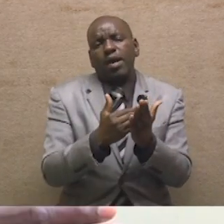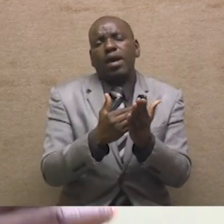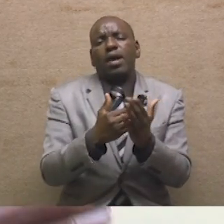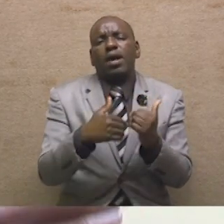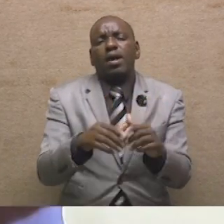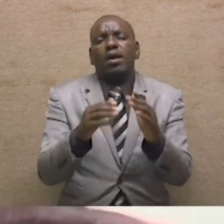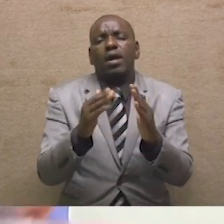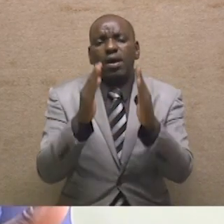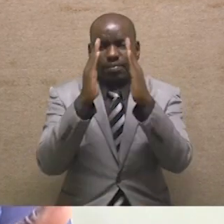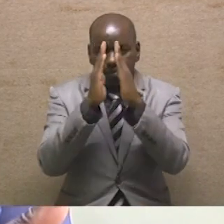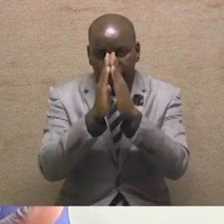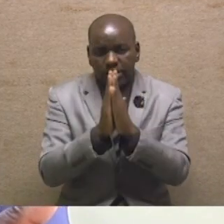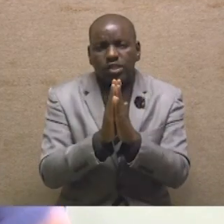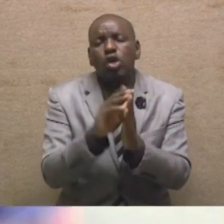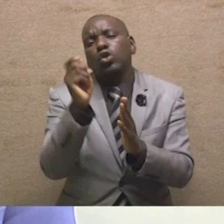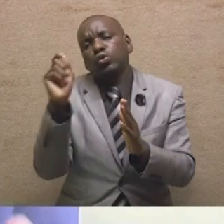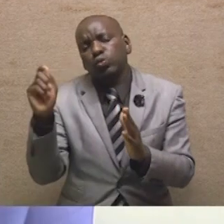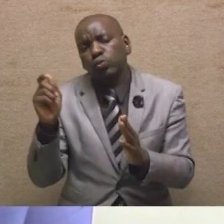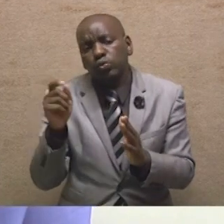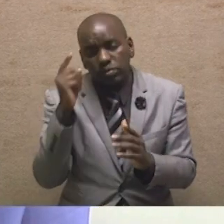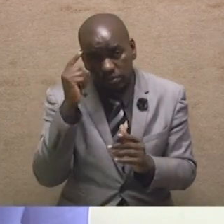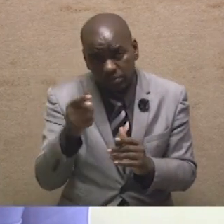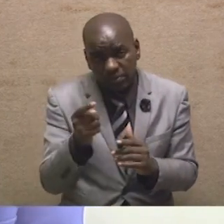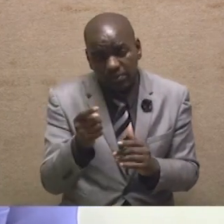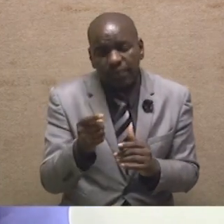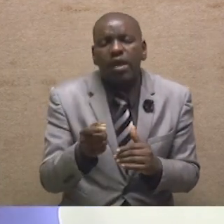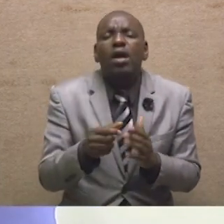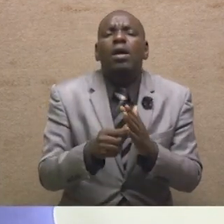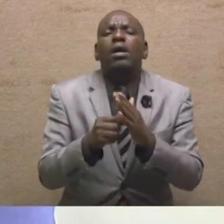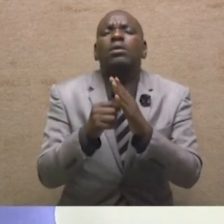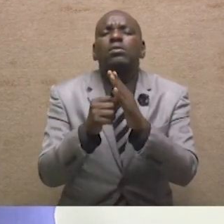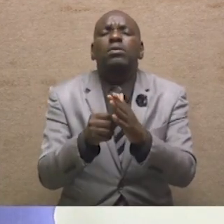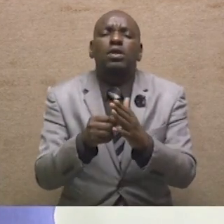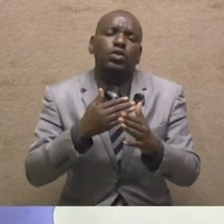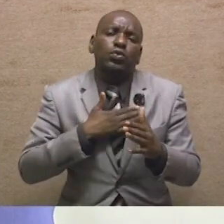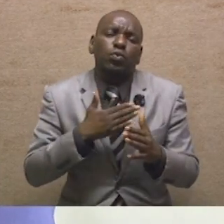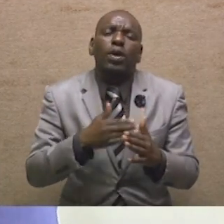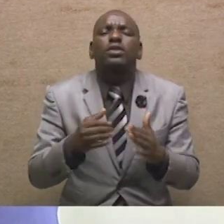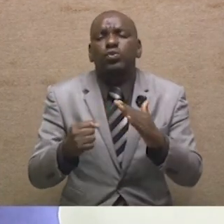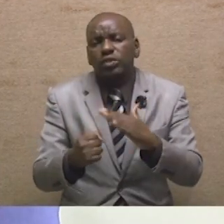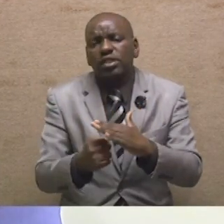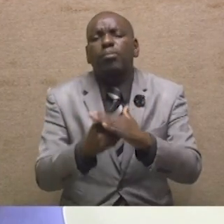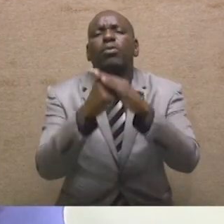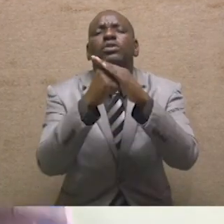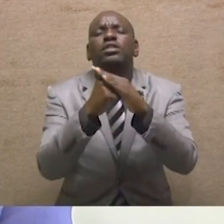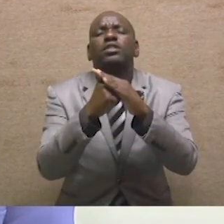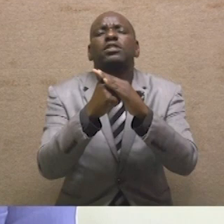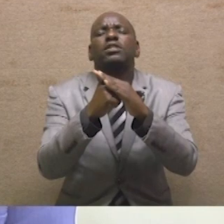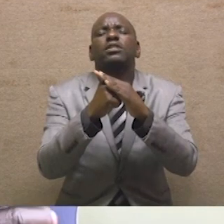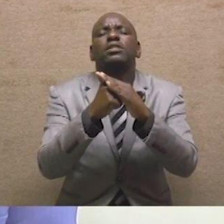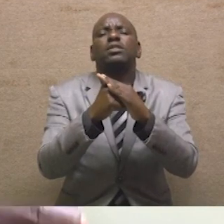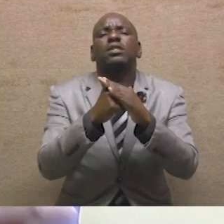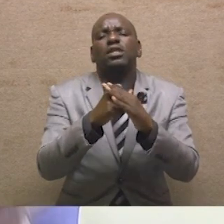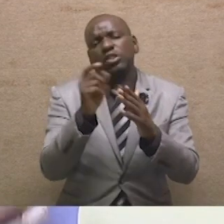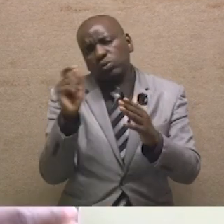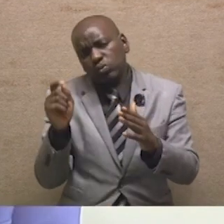an agenda beyond learning, which is the faith. And we would want to say, do we want to